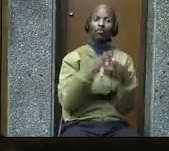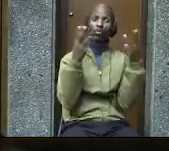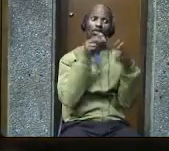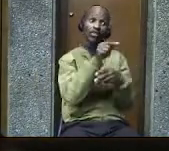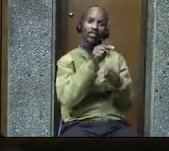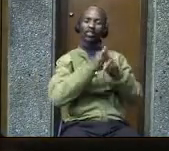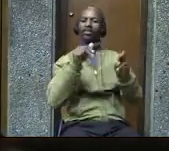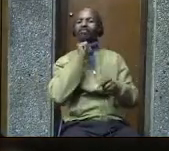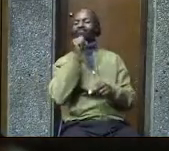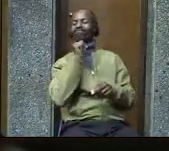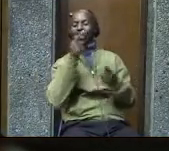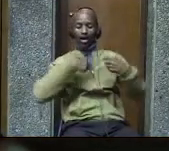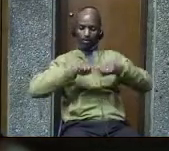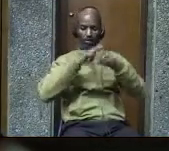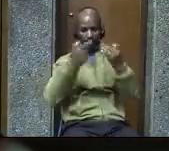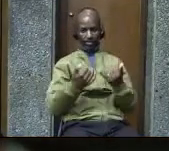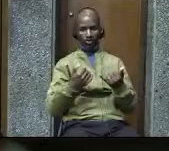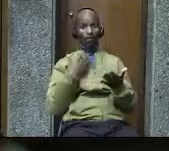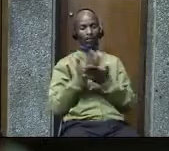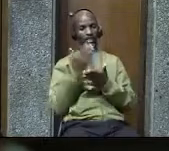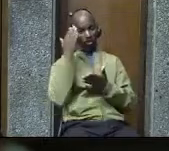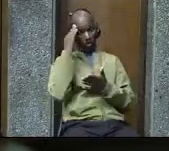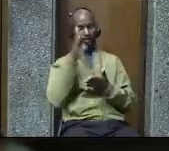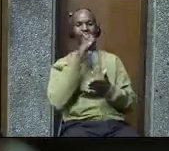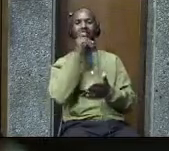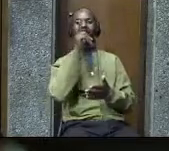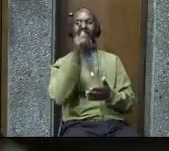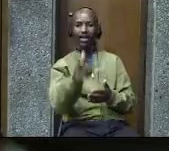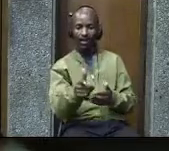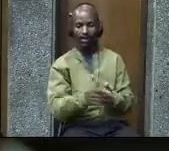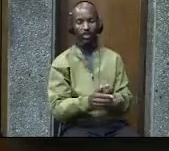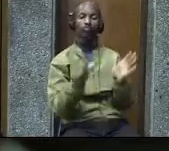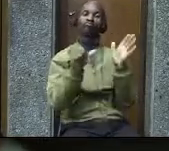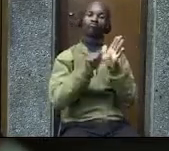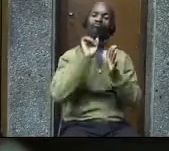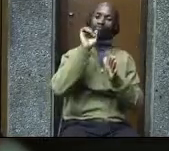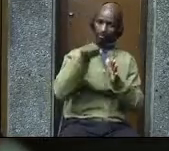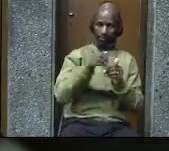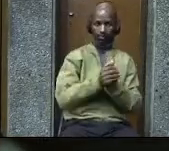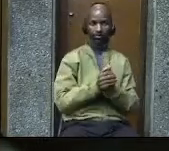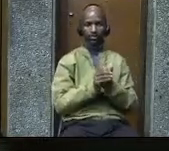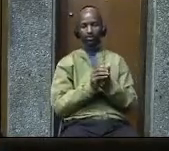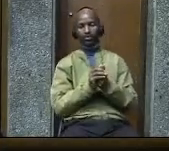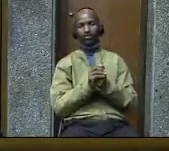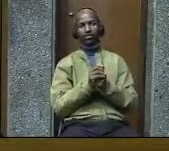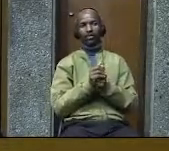us. Eo yona tshwanetse hore re bue e totobale.